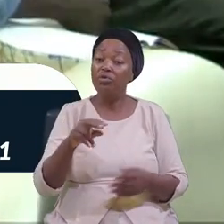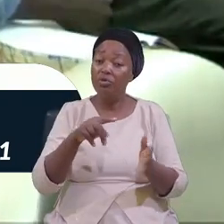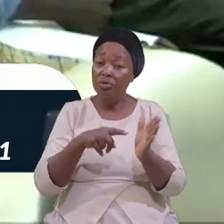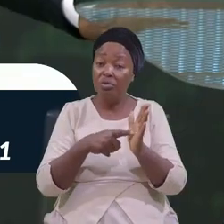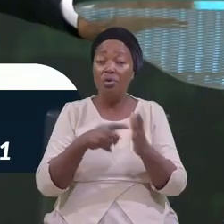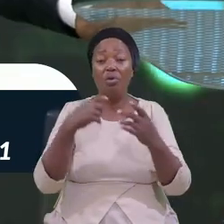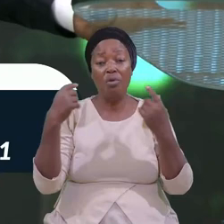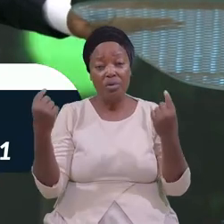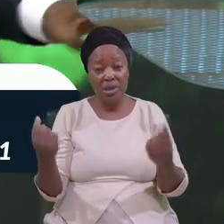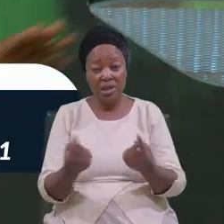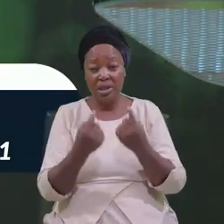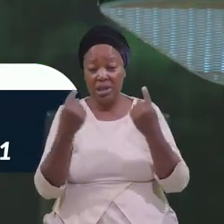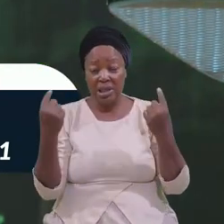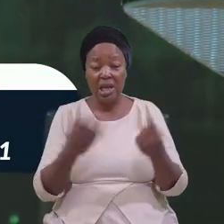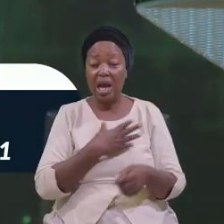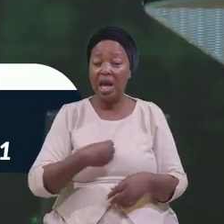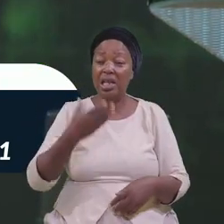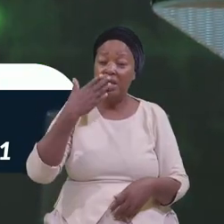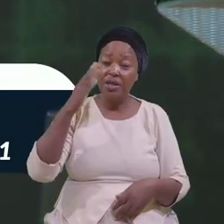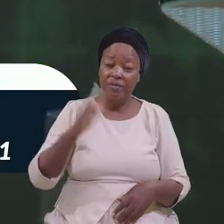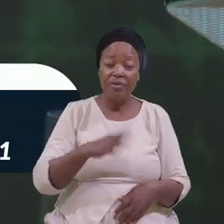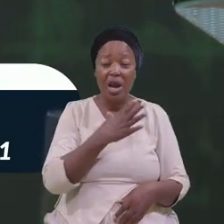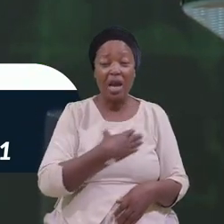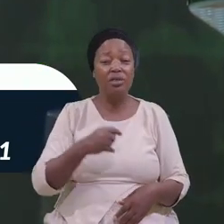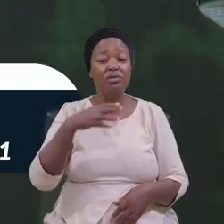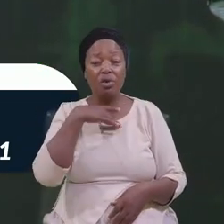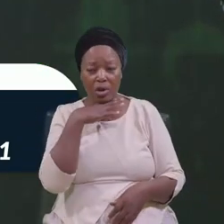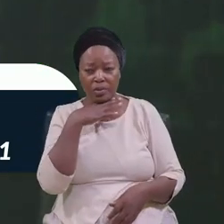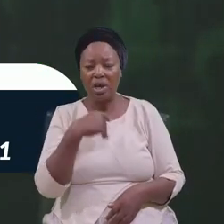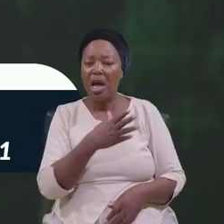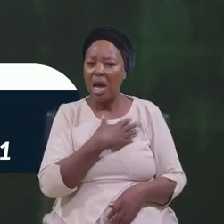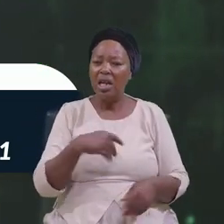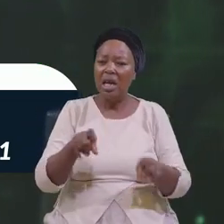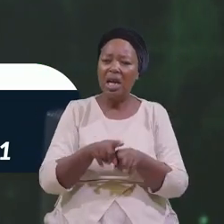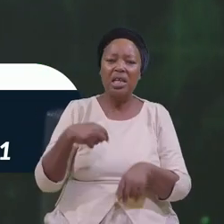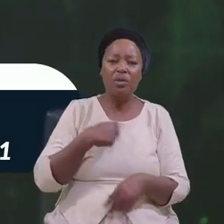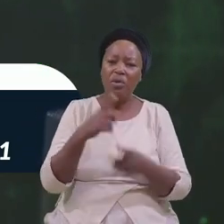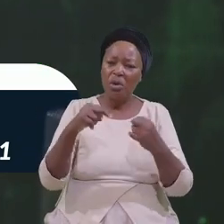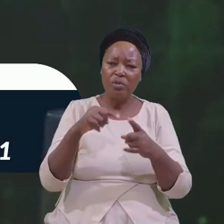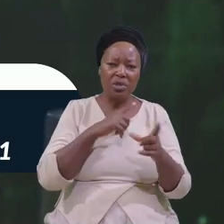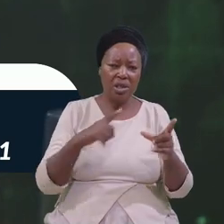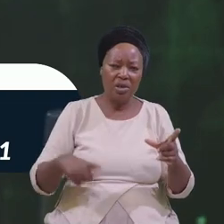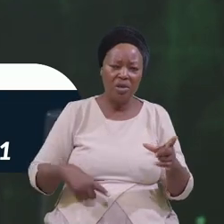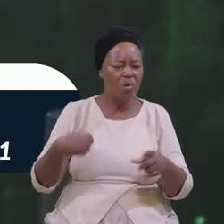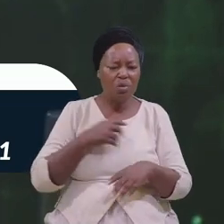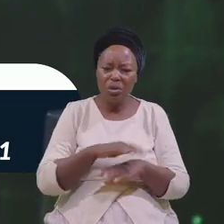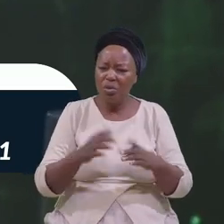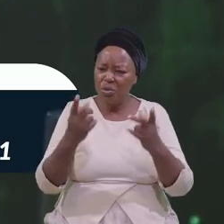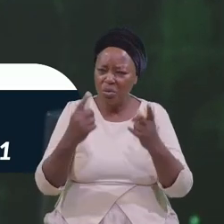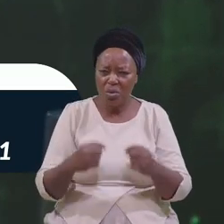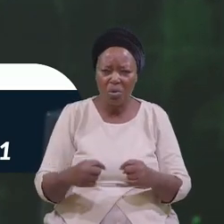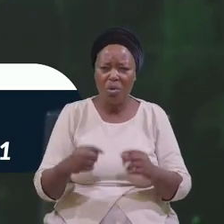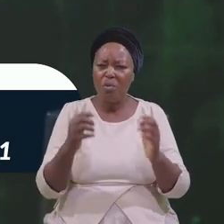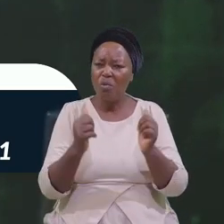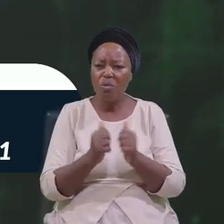sin. Leaven symbolizes corruption. And as we come to the Lord, we don't come